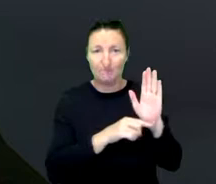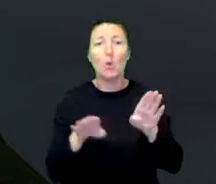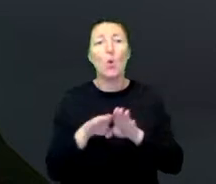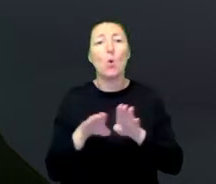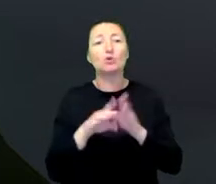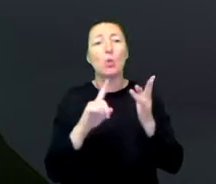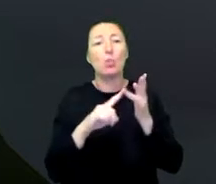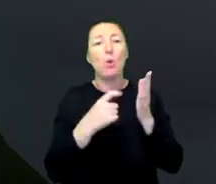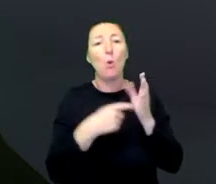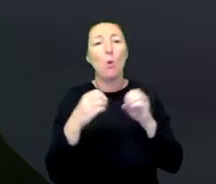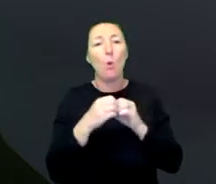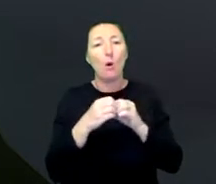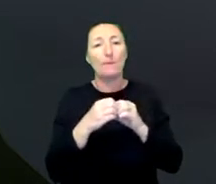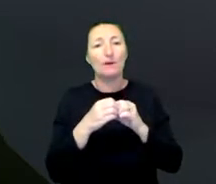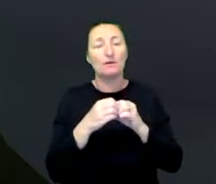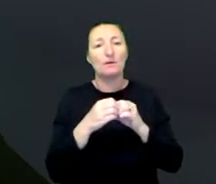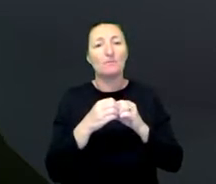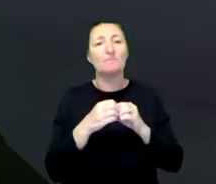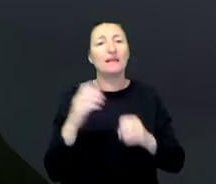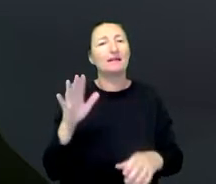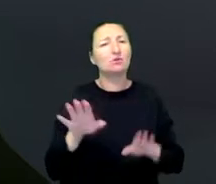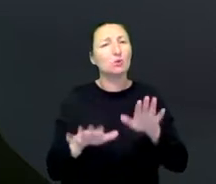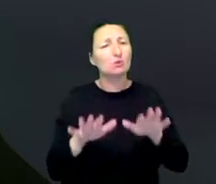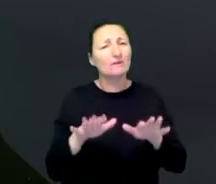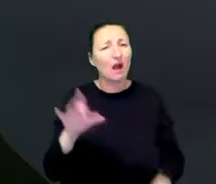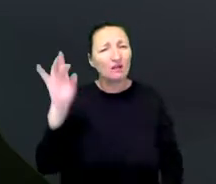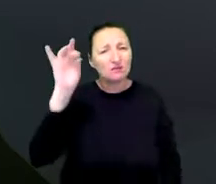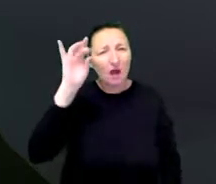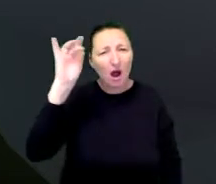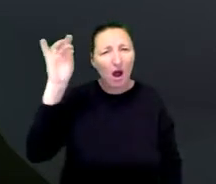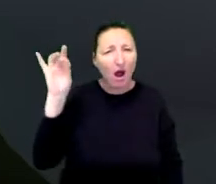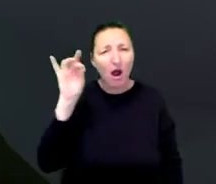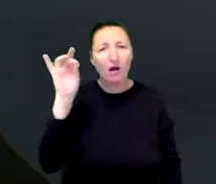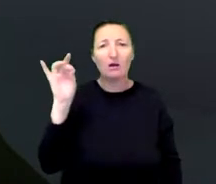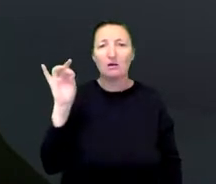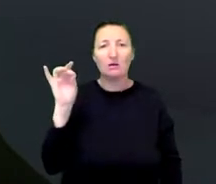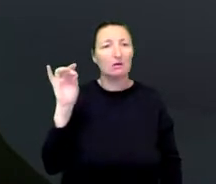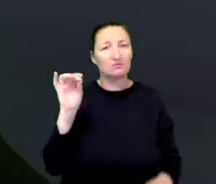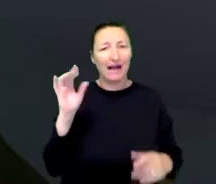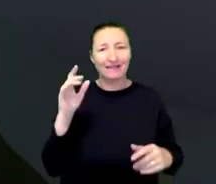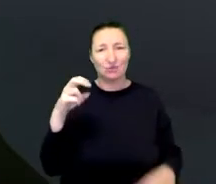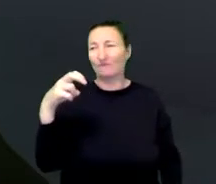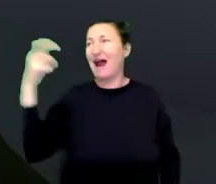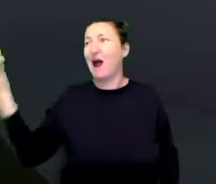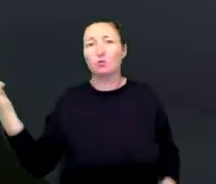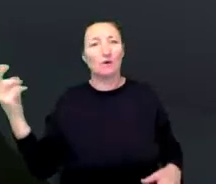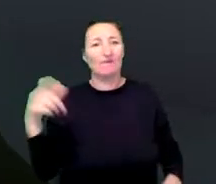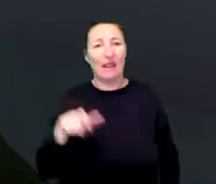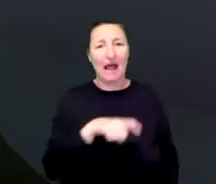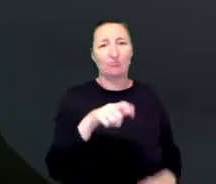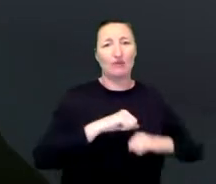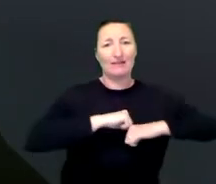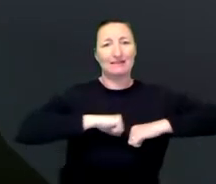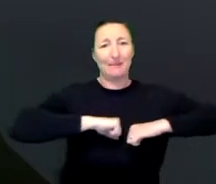Long ago, a star grew so large and boisterous it could no longer be contained within the walls of the labyrinth, so it fell out. Not one to